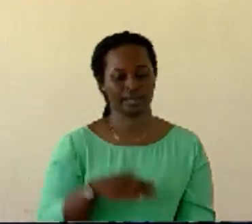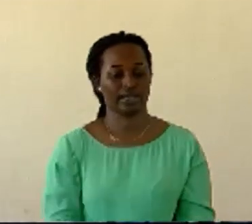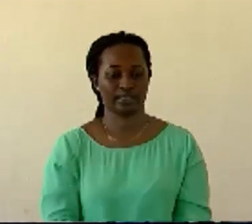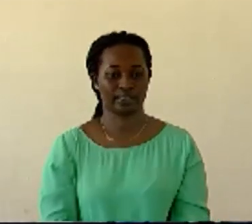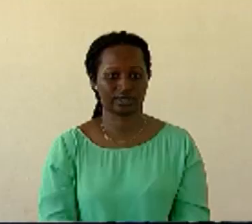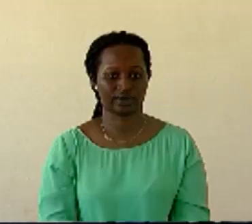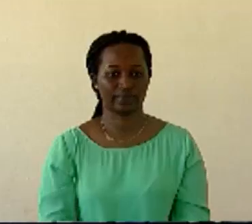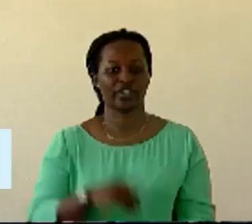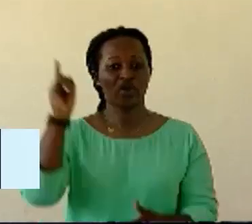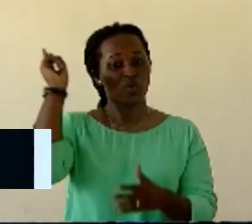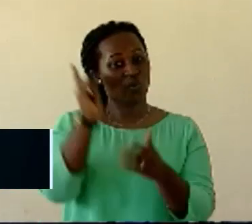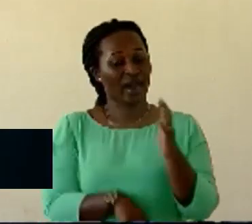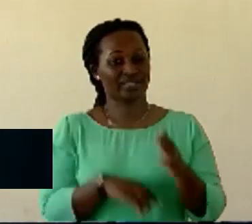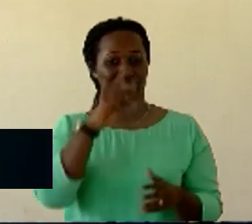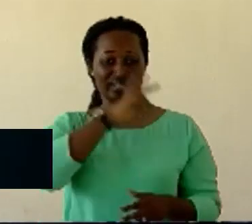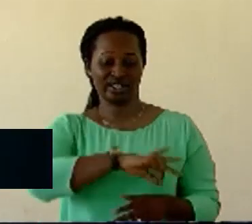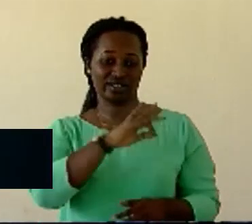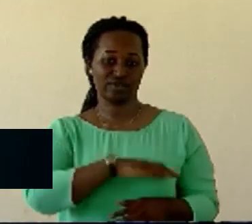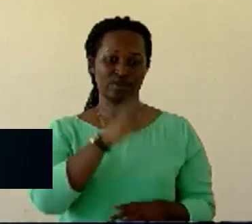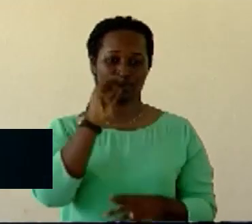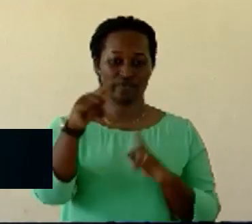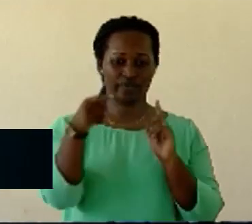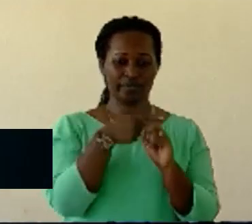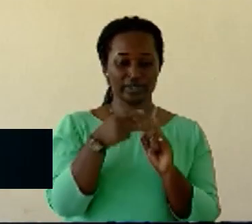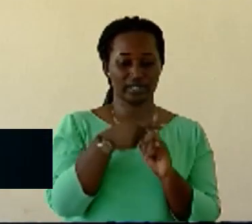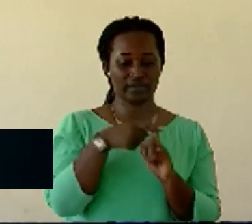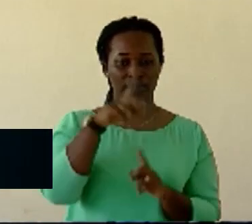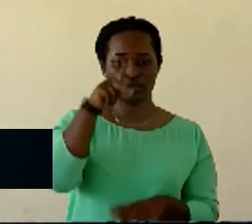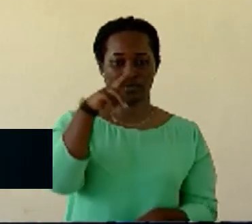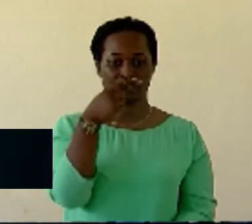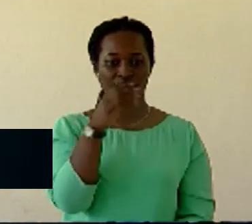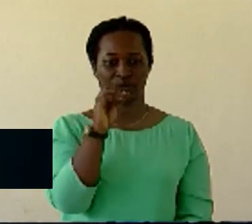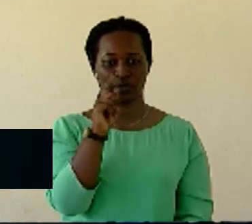Then, what are the advantages of positive phototropism?